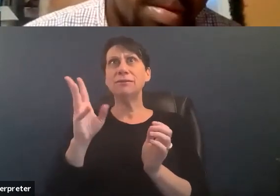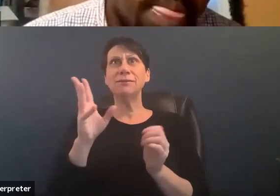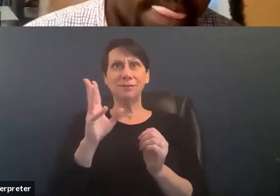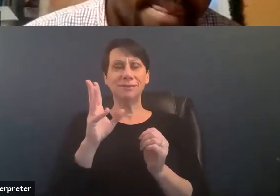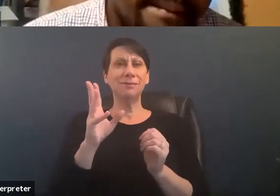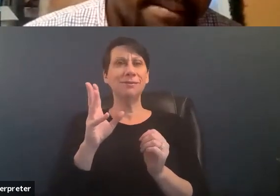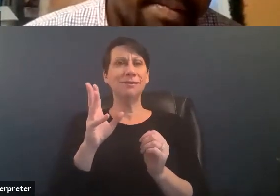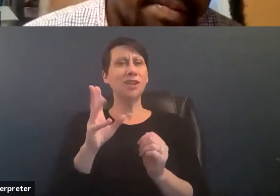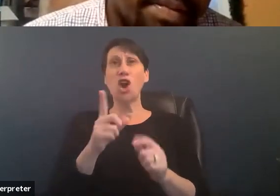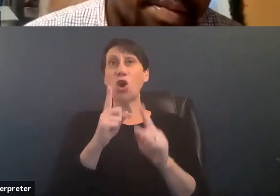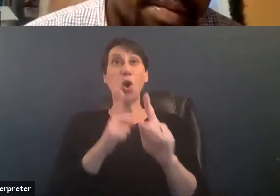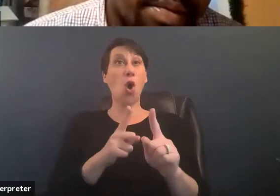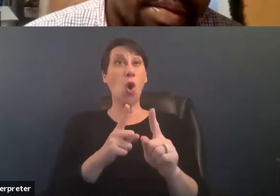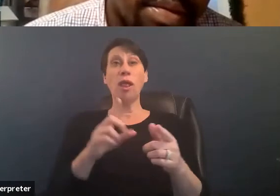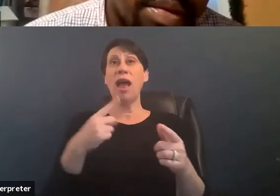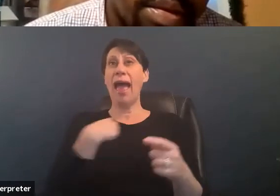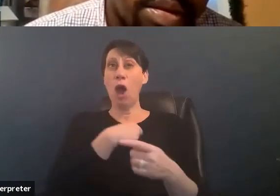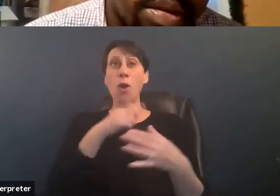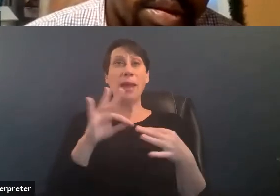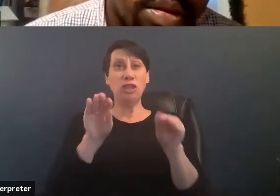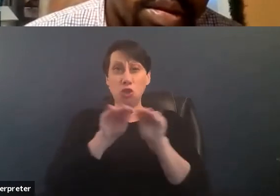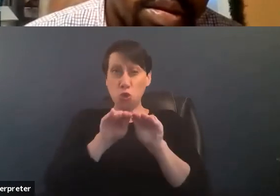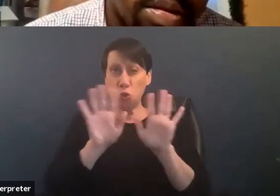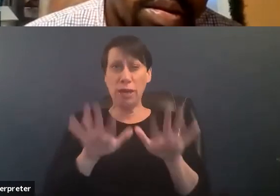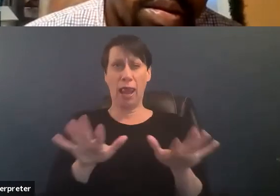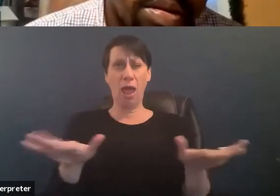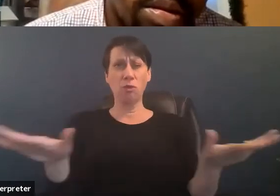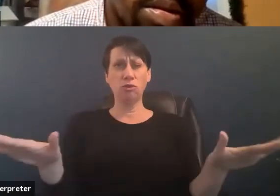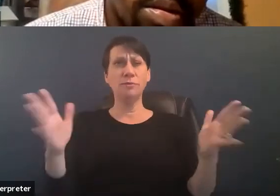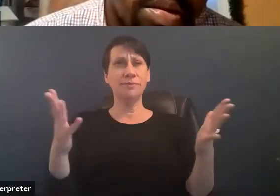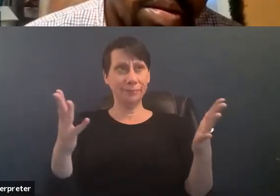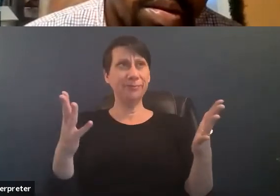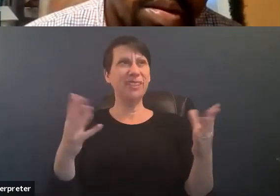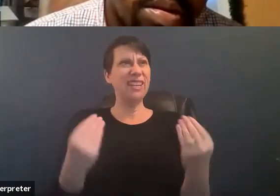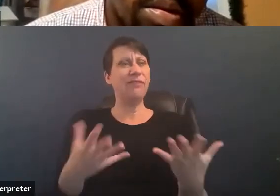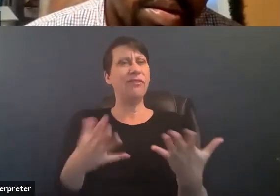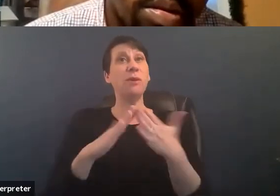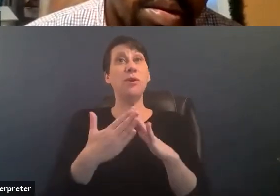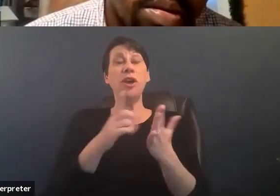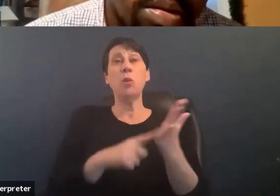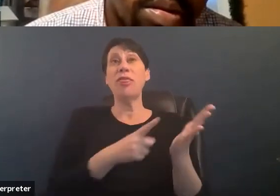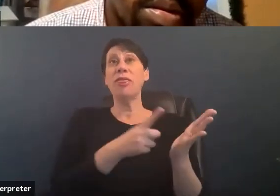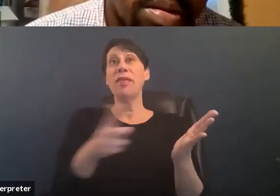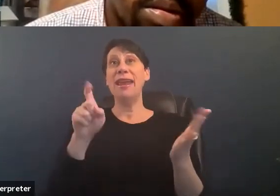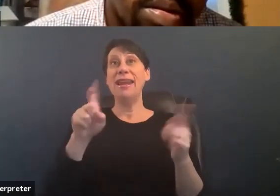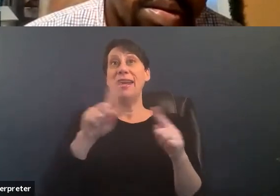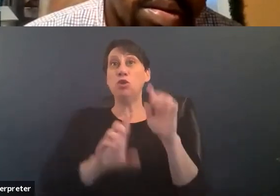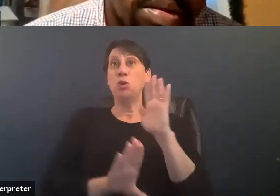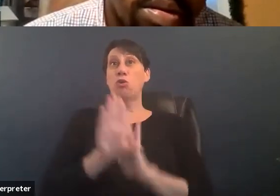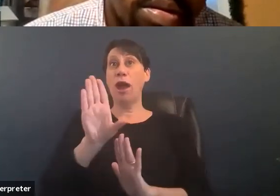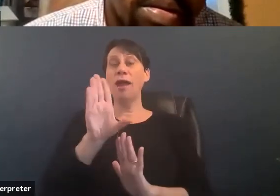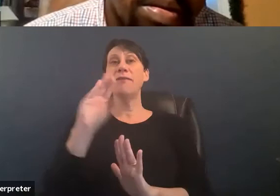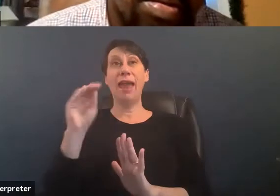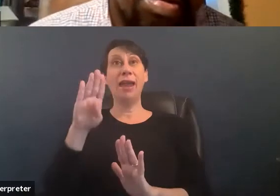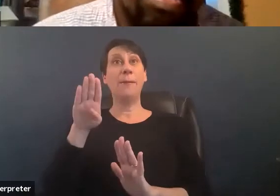that messaging out there. We're determined to give our community what it needs to thrive and be healthy.